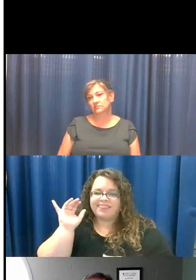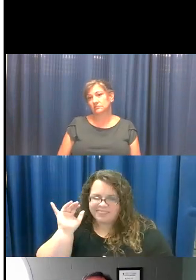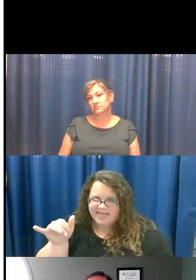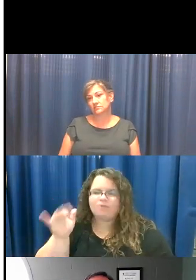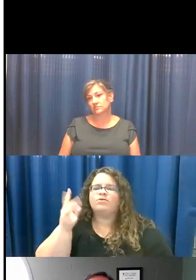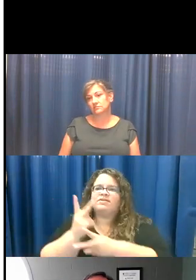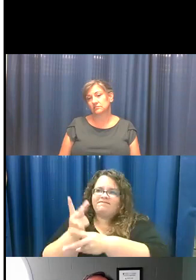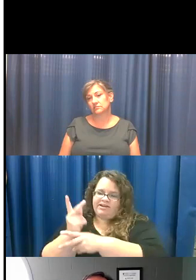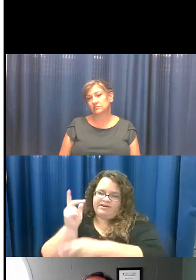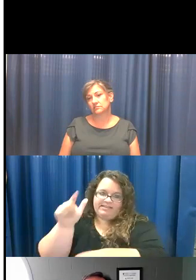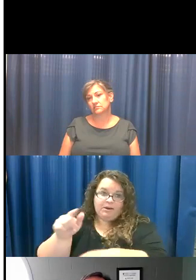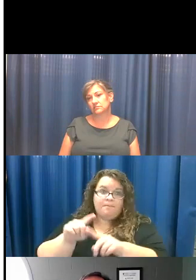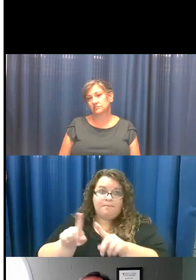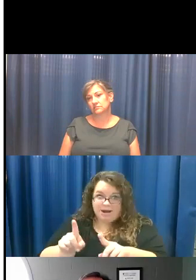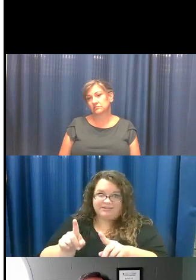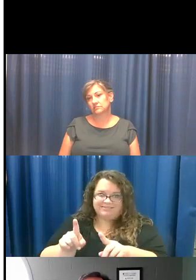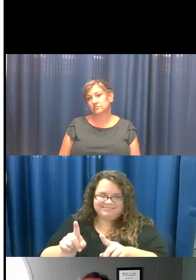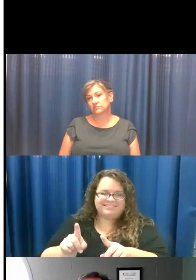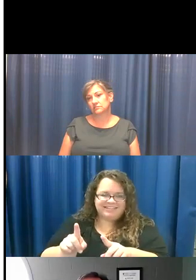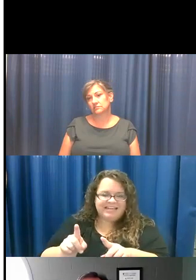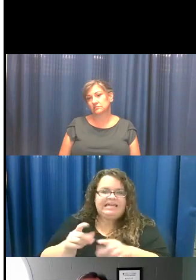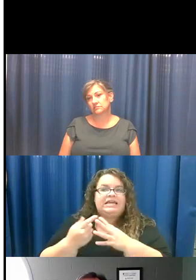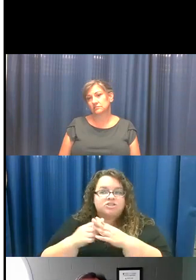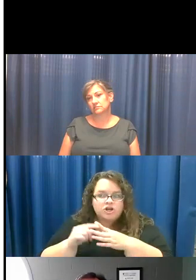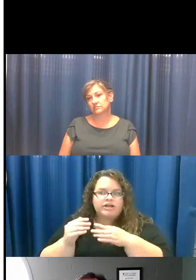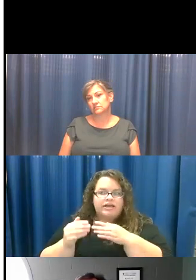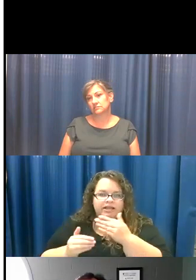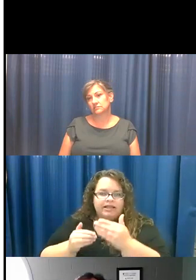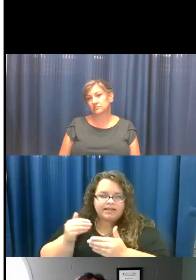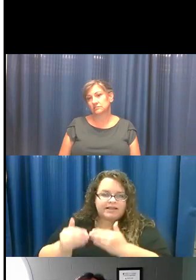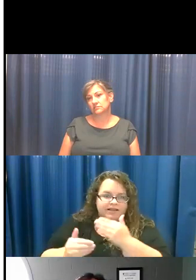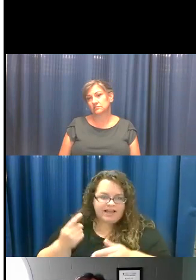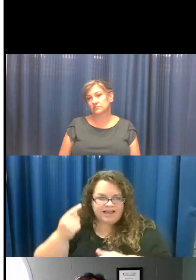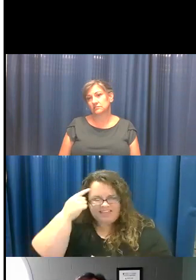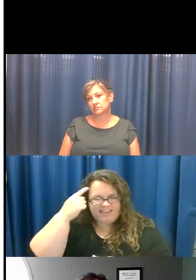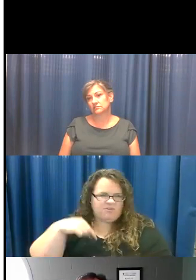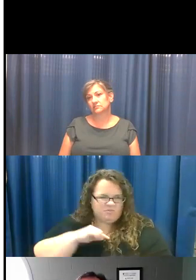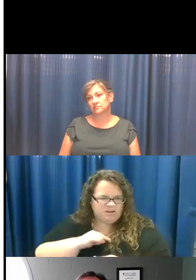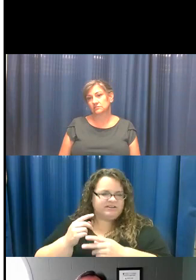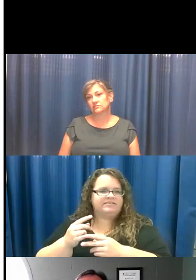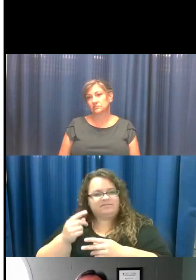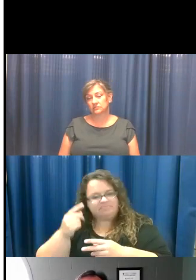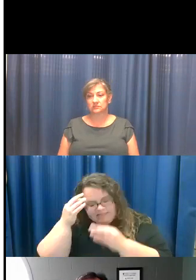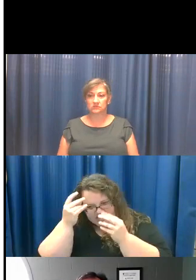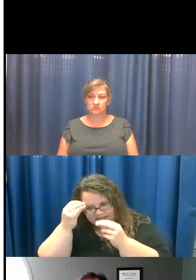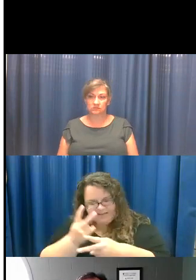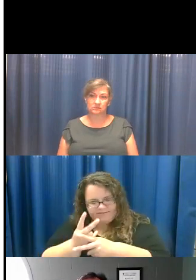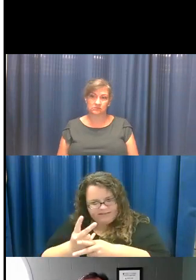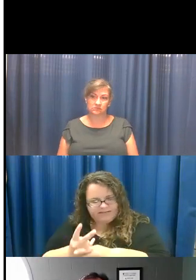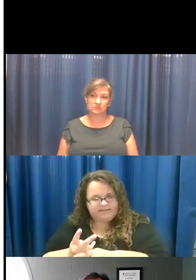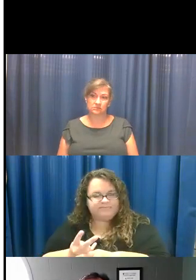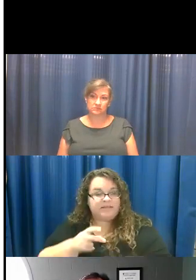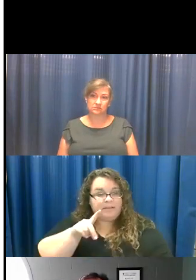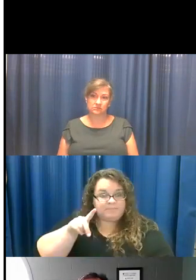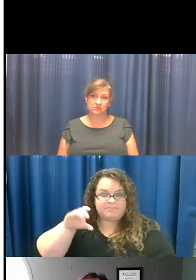say the wheels are turning on this. I think we're figuring out, we're solving it. Pikes Peak Community College is well represented